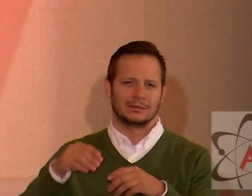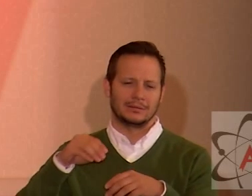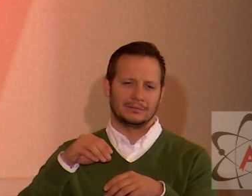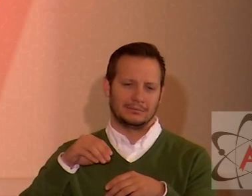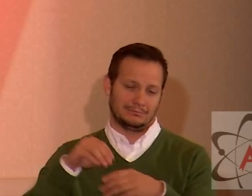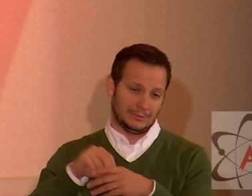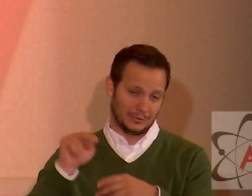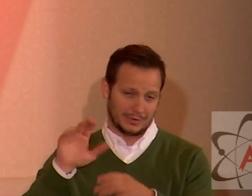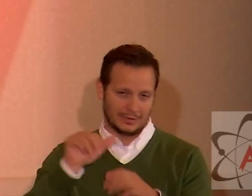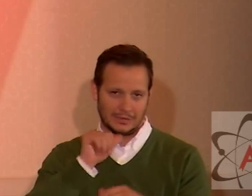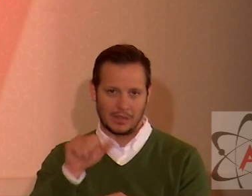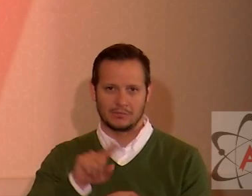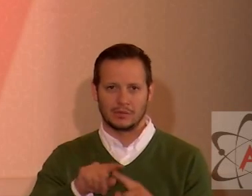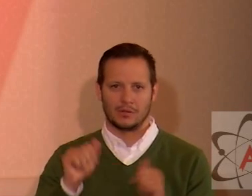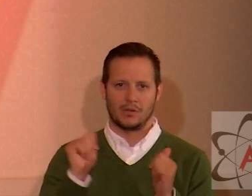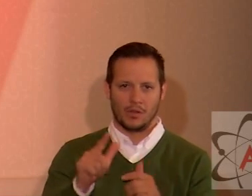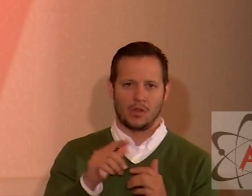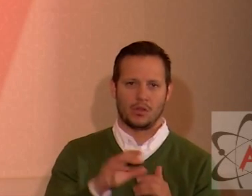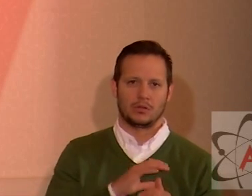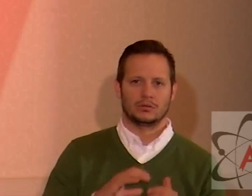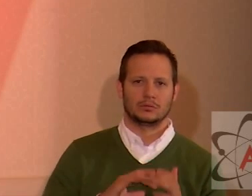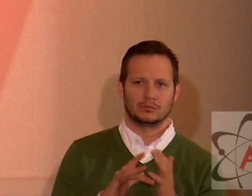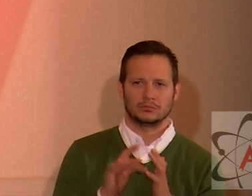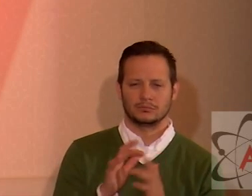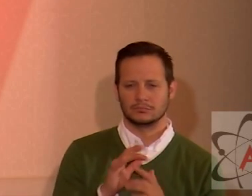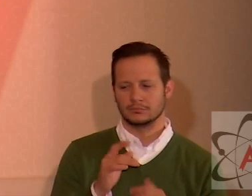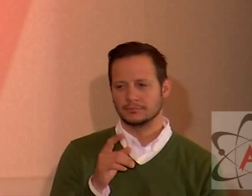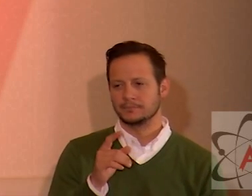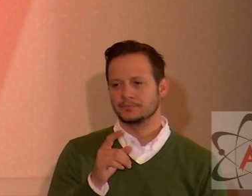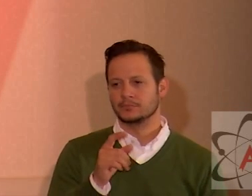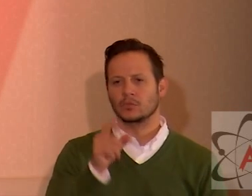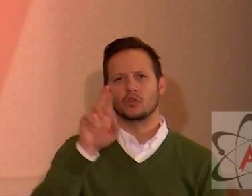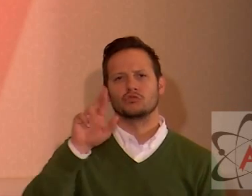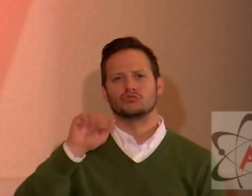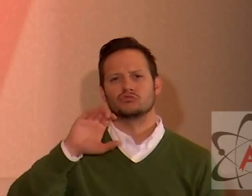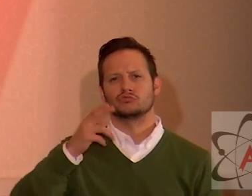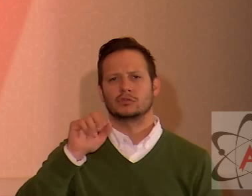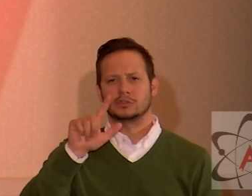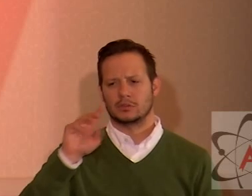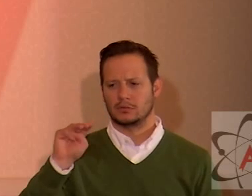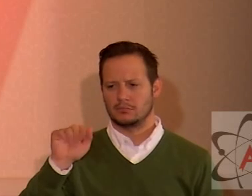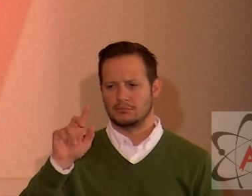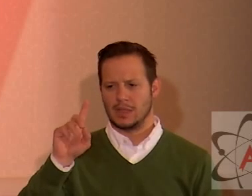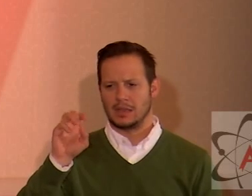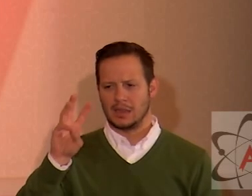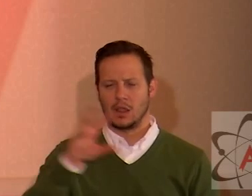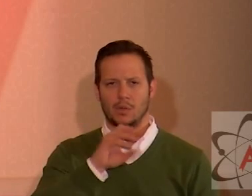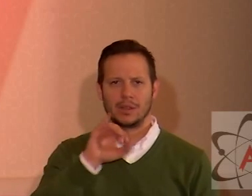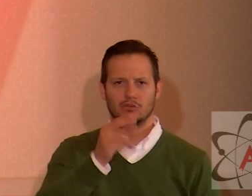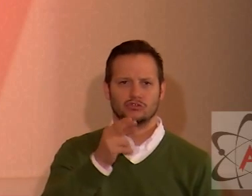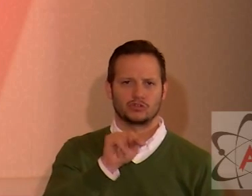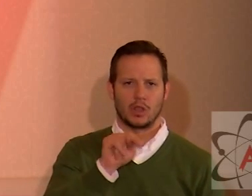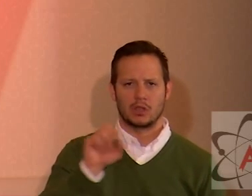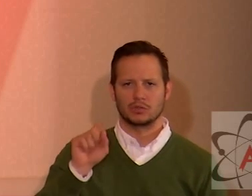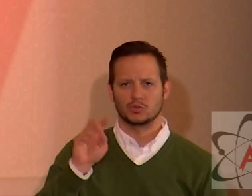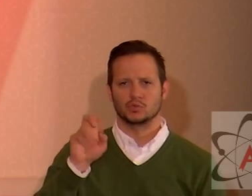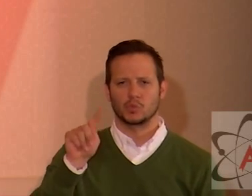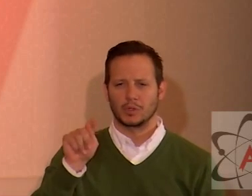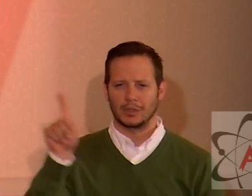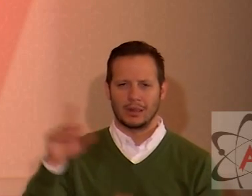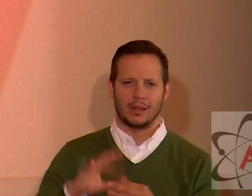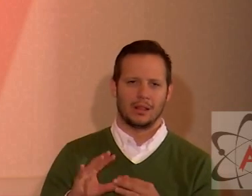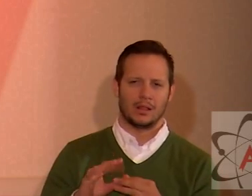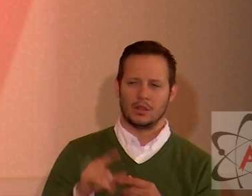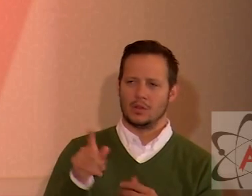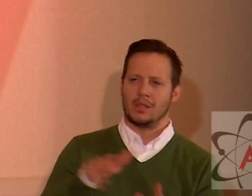A couple of comedic comments by Rachel Maddow and John Stewart, and it's enough to laugh a proposal